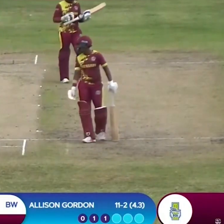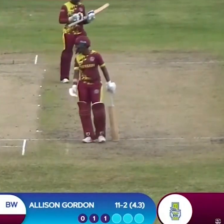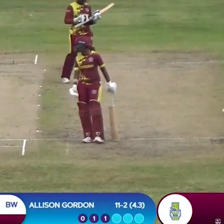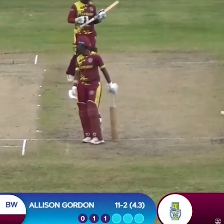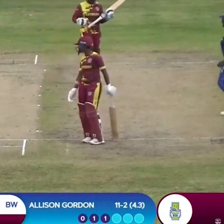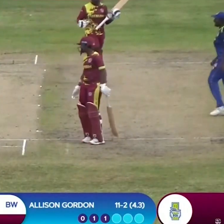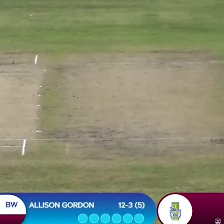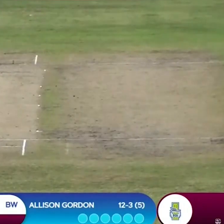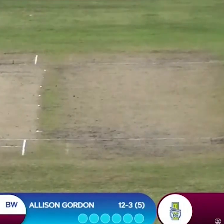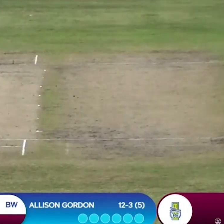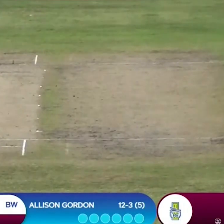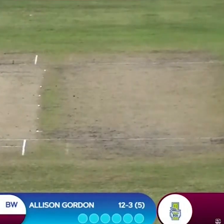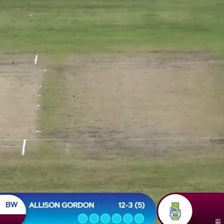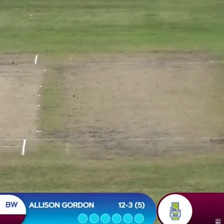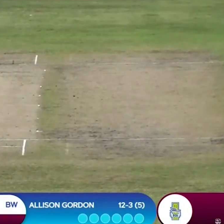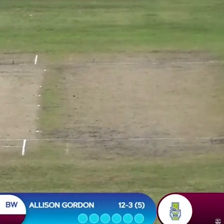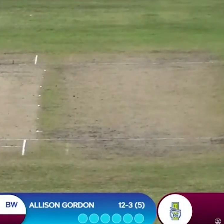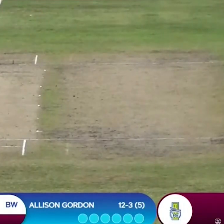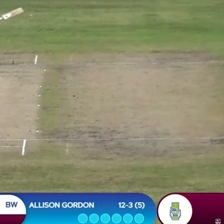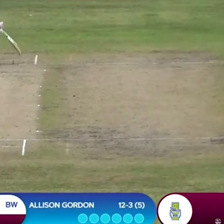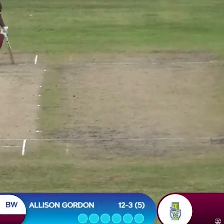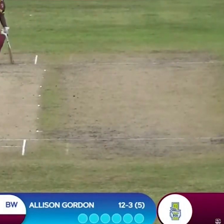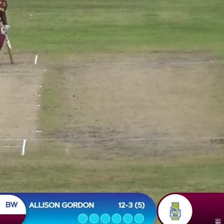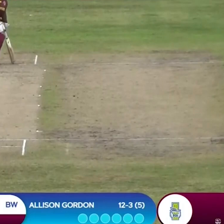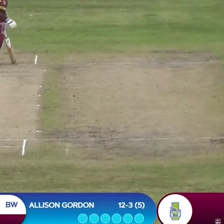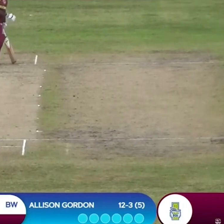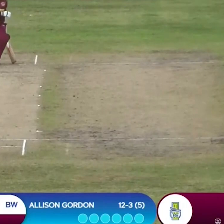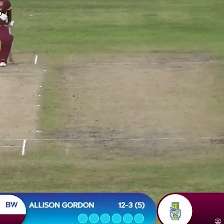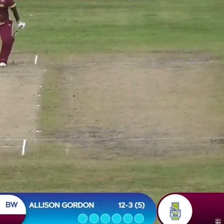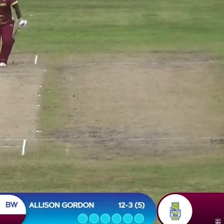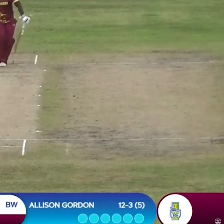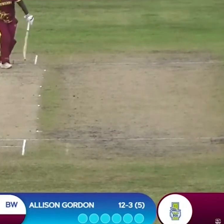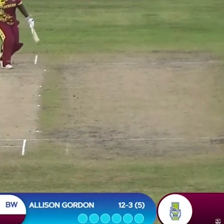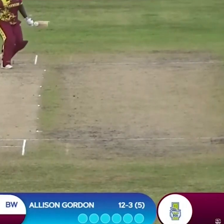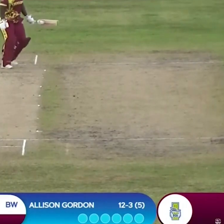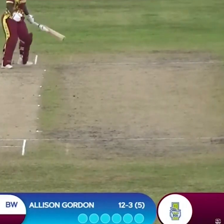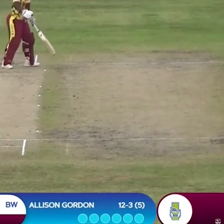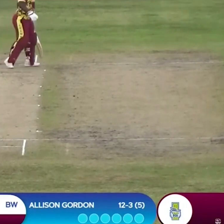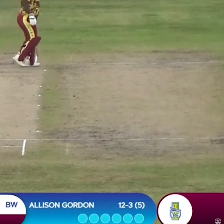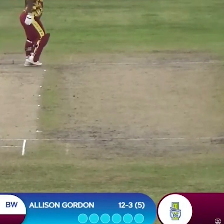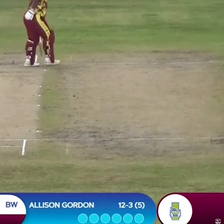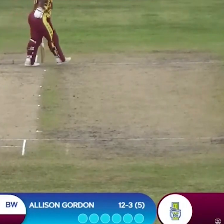back to the bowler. I would like to believe that. Swung up.